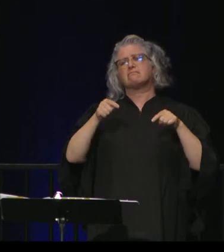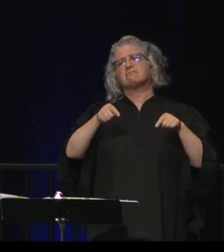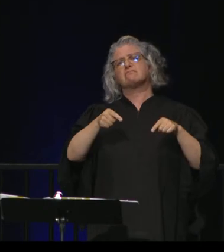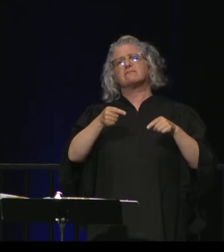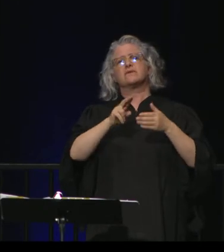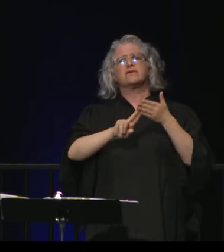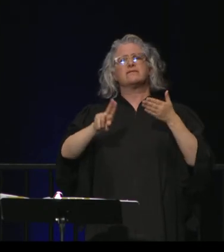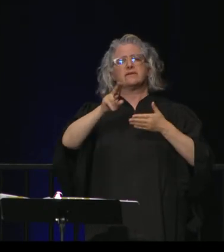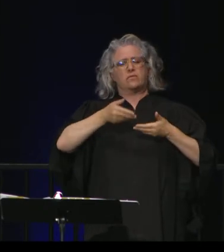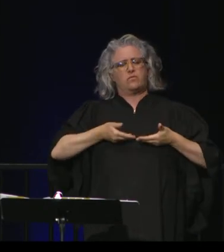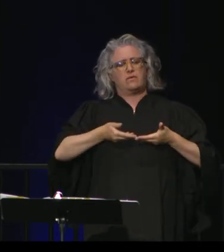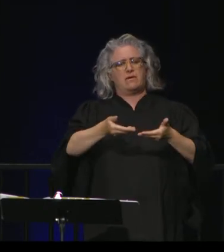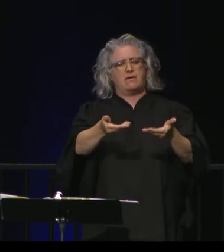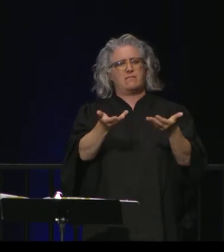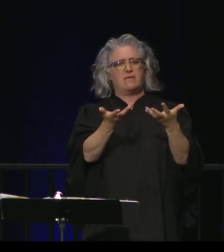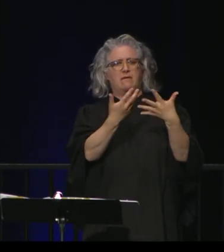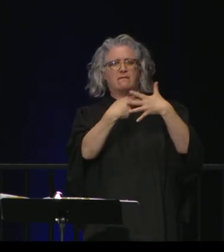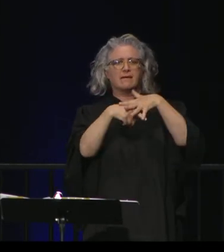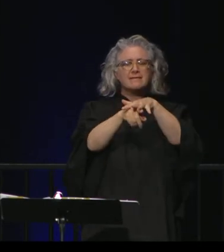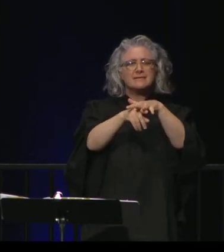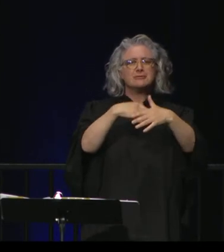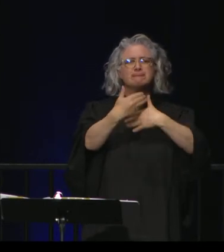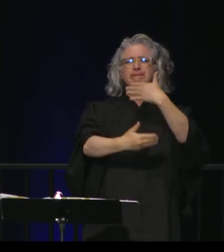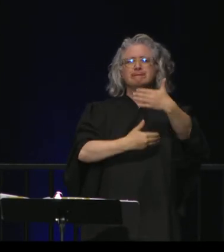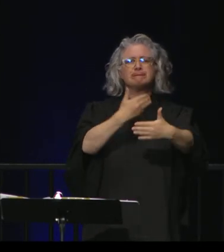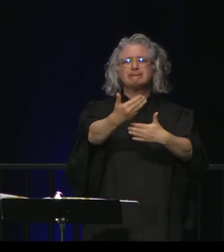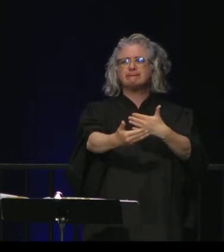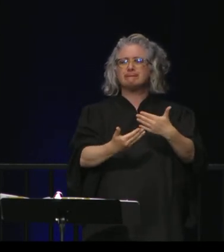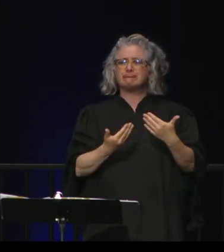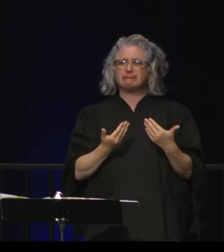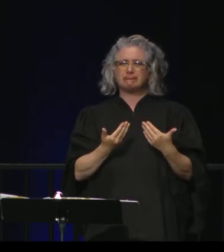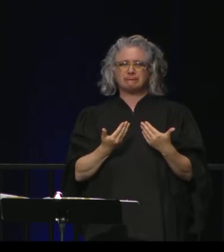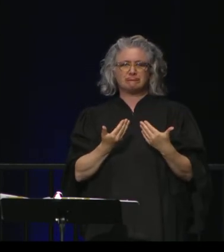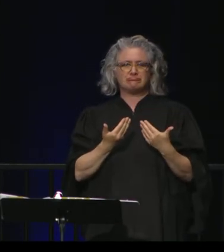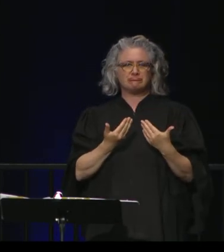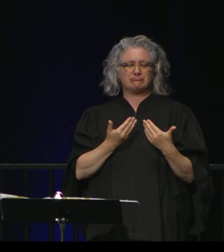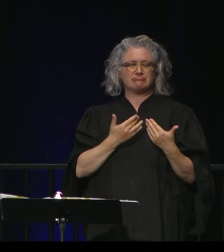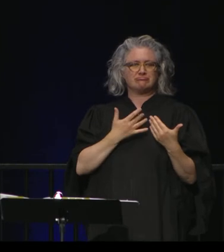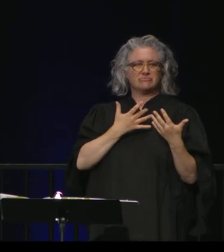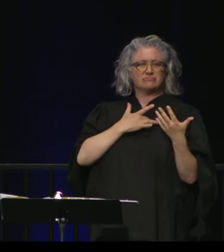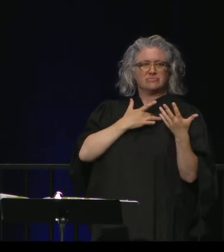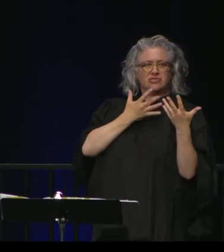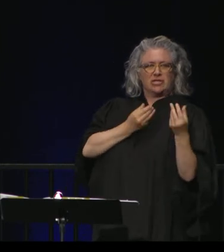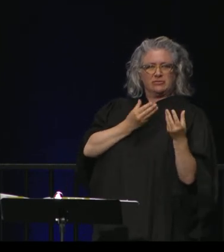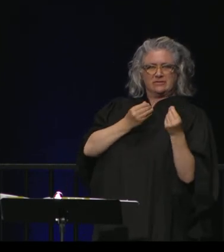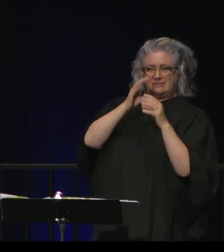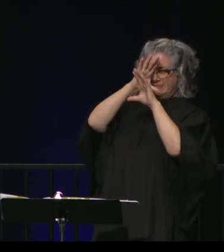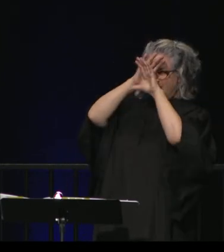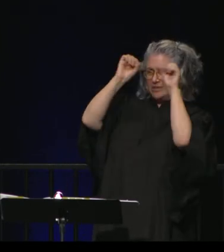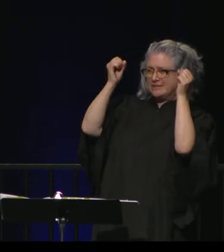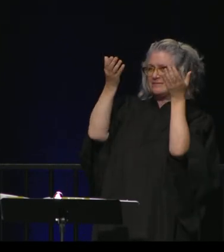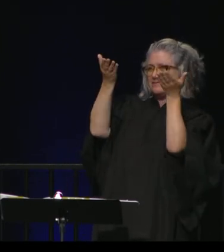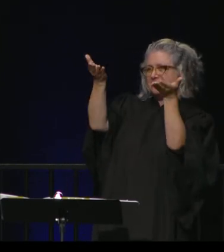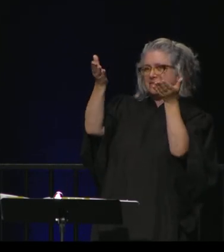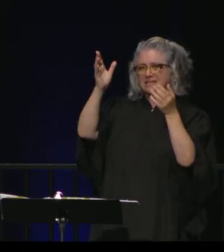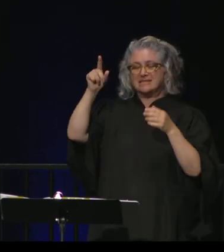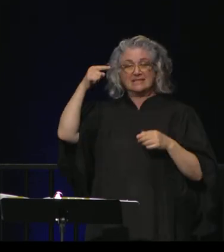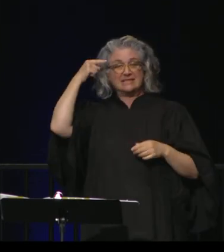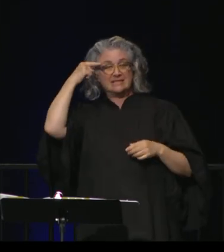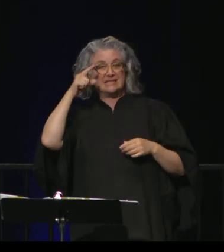its fold through the generosity of President Lashmi, Dean of Law Donna